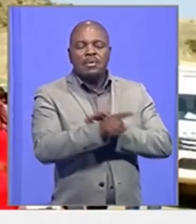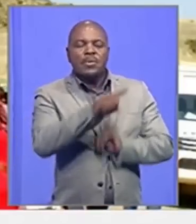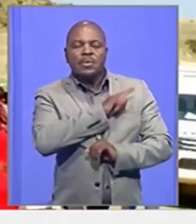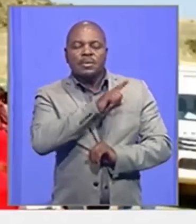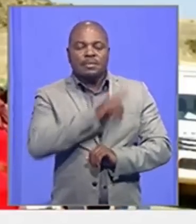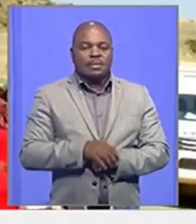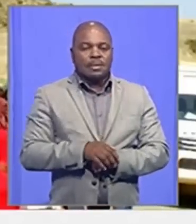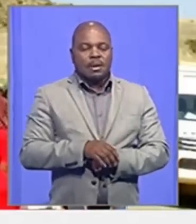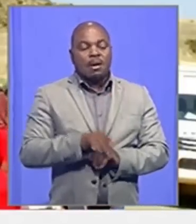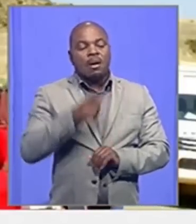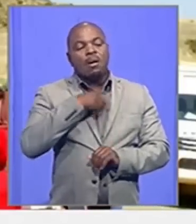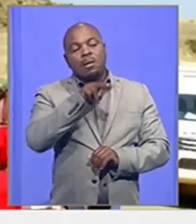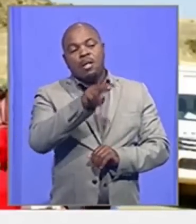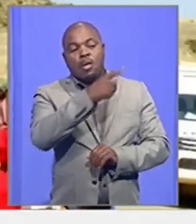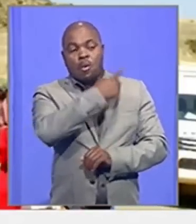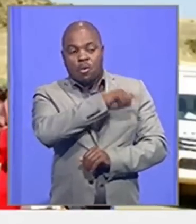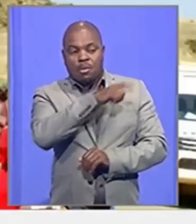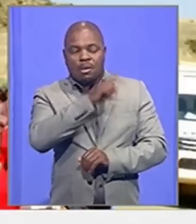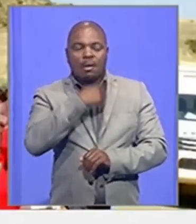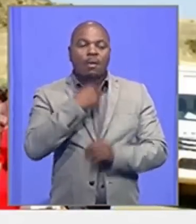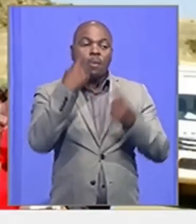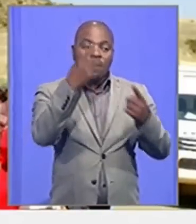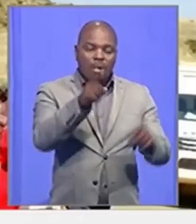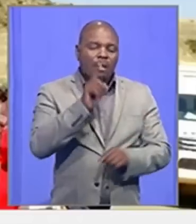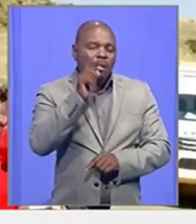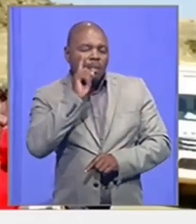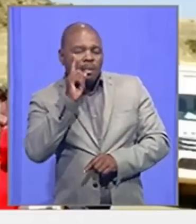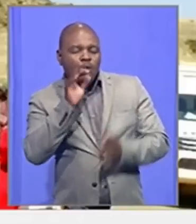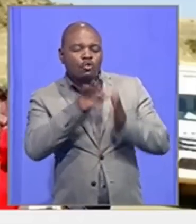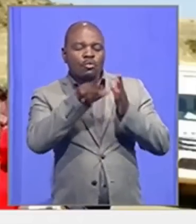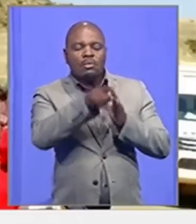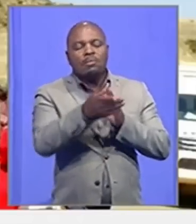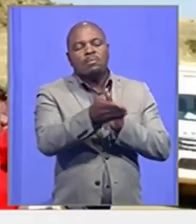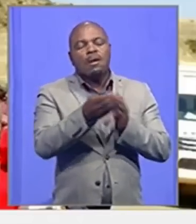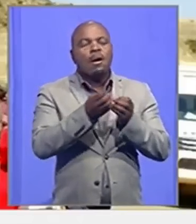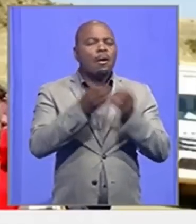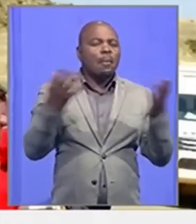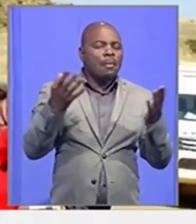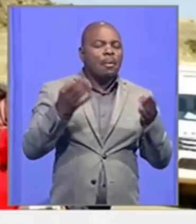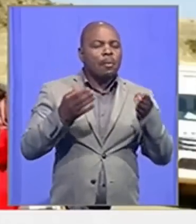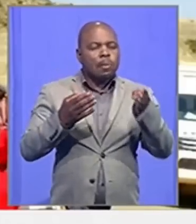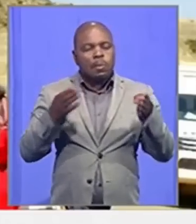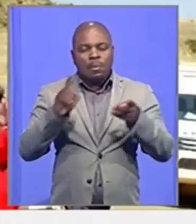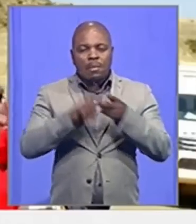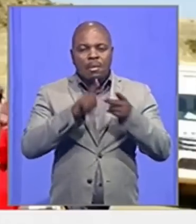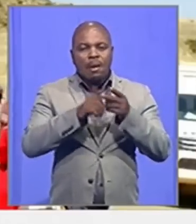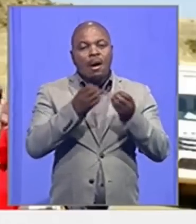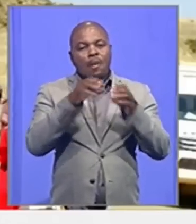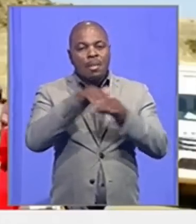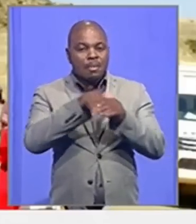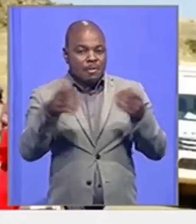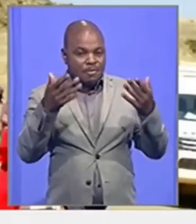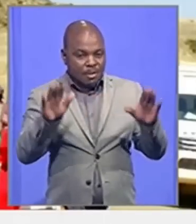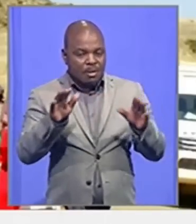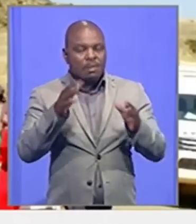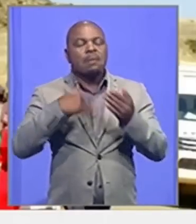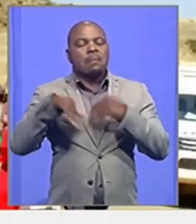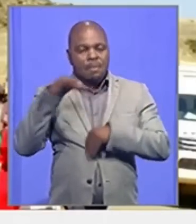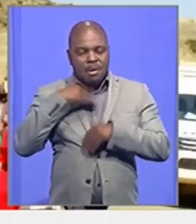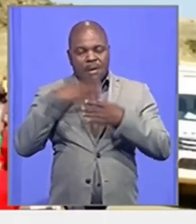confirm the numbers of how many learners have been taken there, how many have been discharged, then we'll be giving